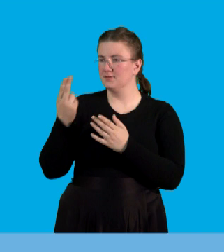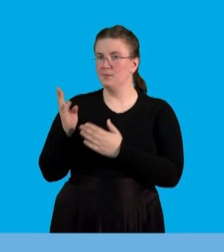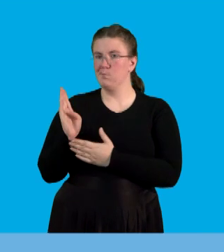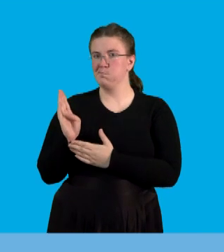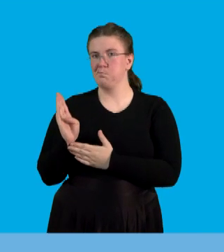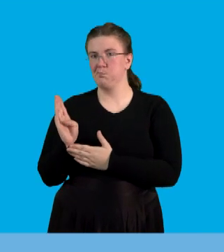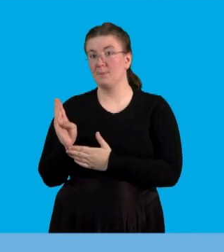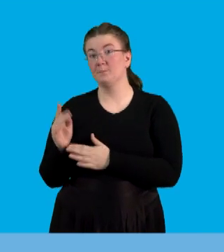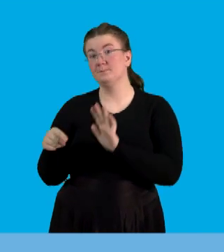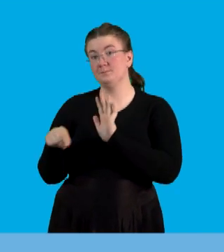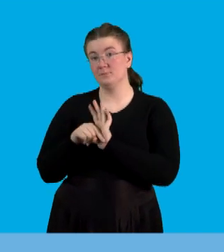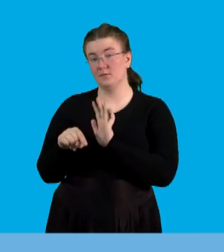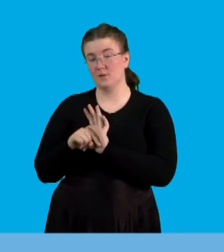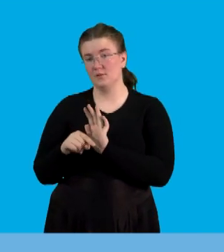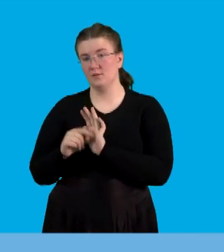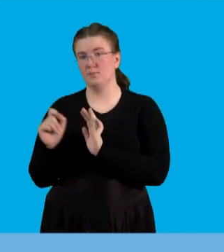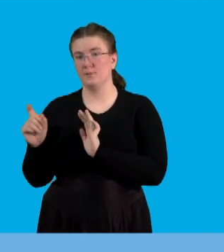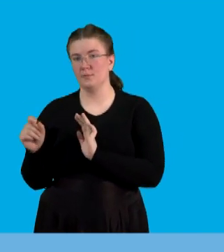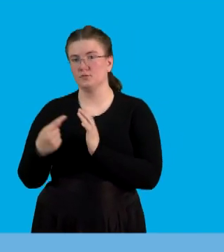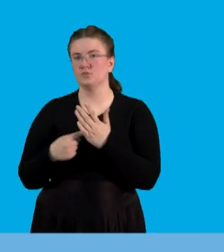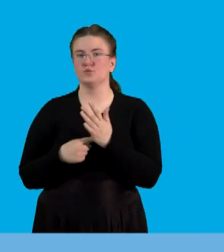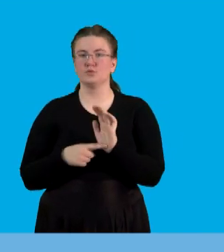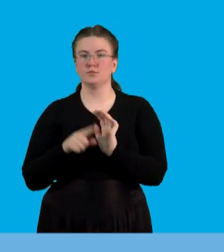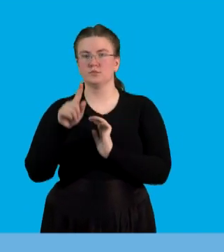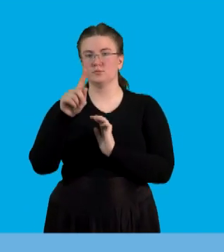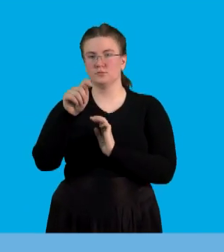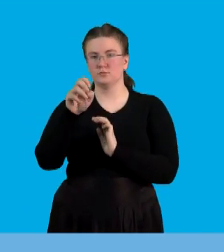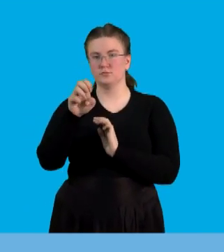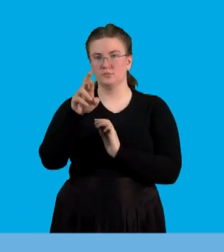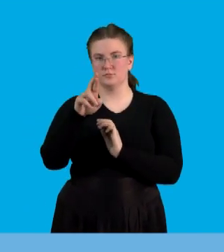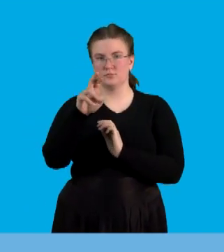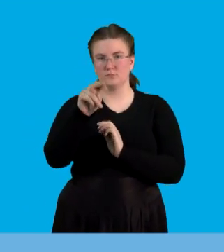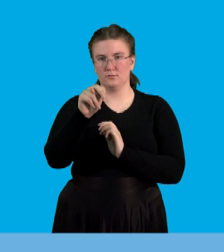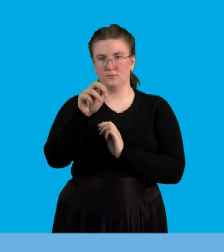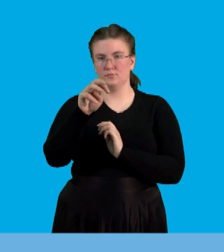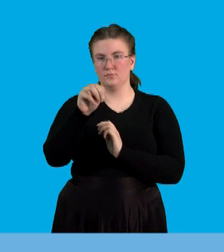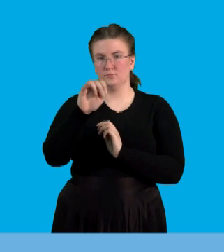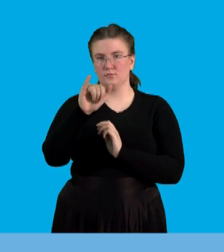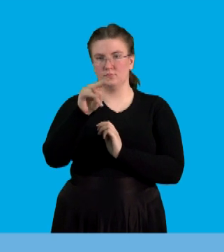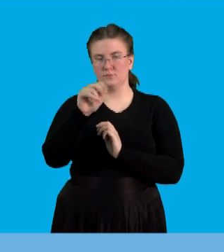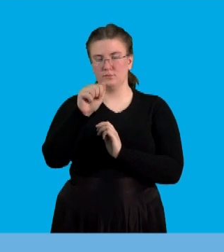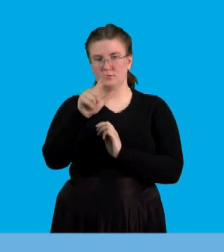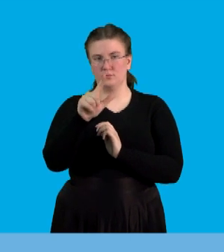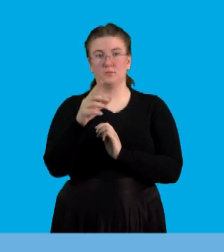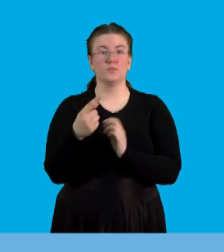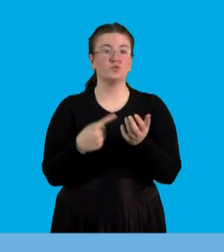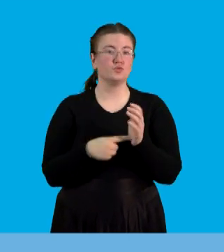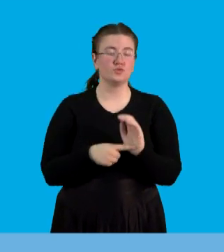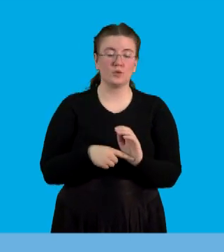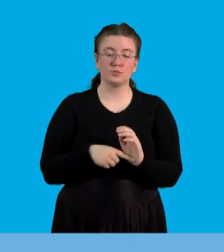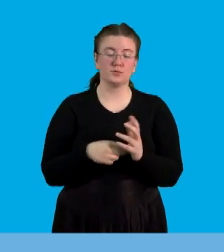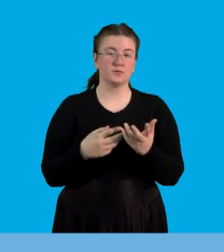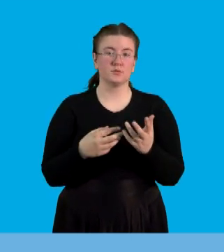side, this negative here shows a terminal. It doesn't show electrons, and this doesn't show protons. So this is your